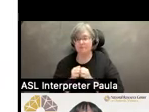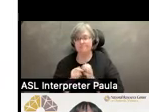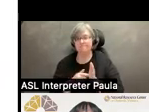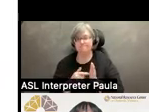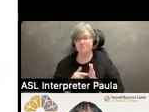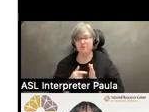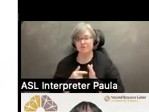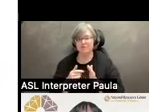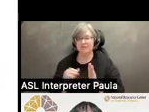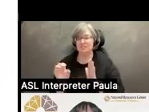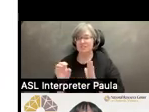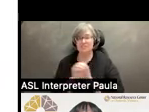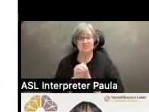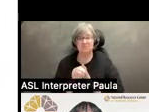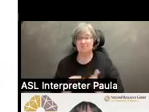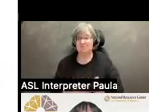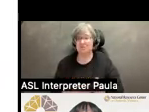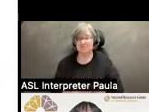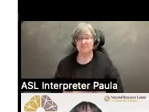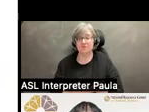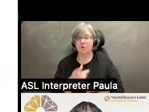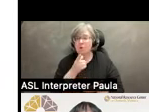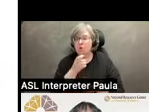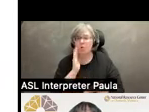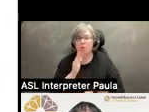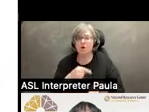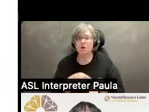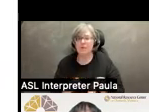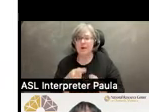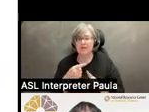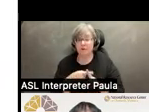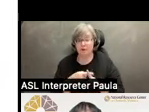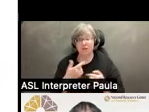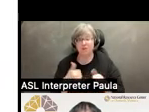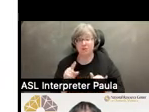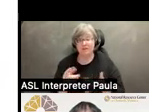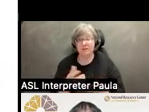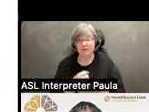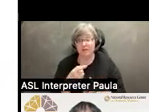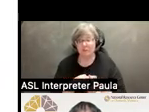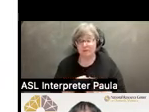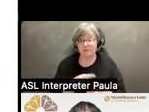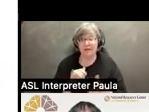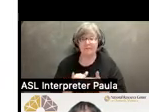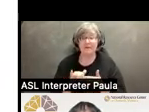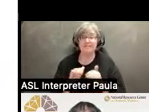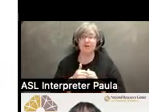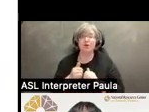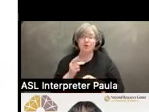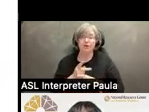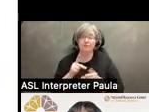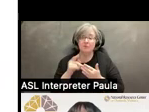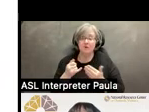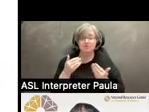come in at zero income. So who's going to pay the rent? The rent still has to be collected because that's how you keep the project